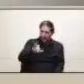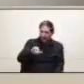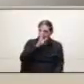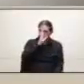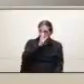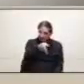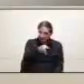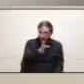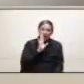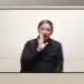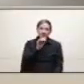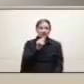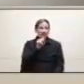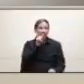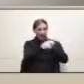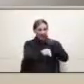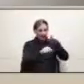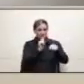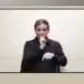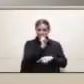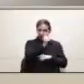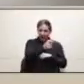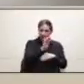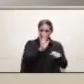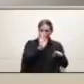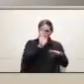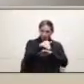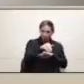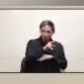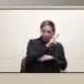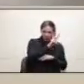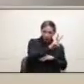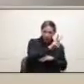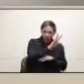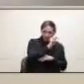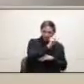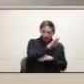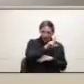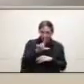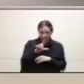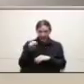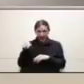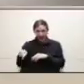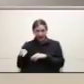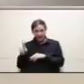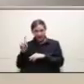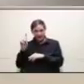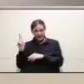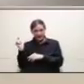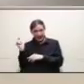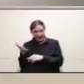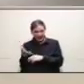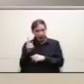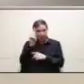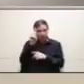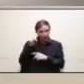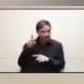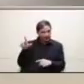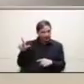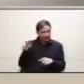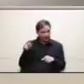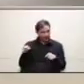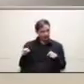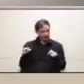the allegations that you are paying those people more than the amount that you gave them the tender for true? Secondly, we asked a